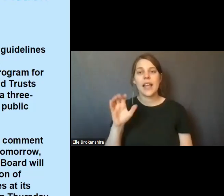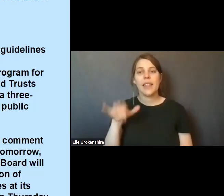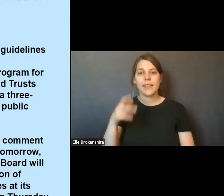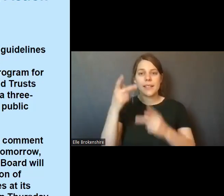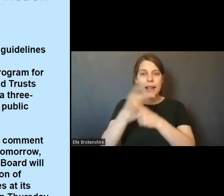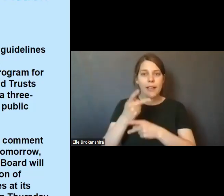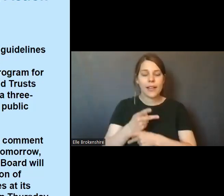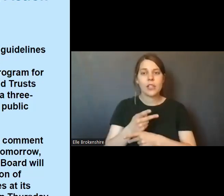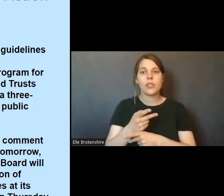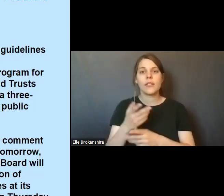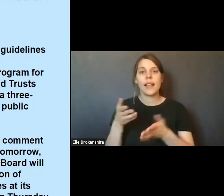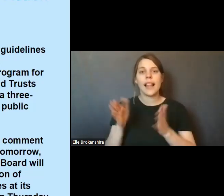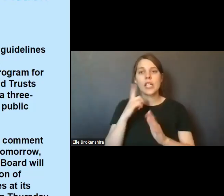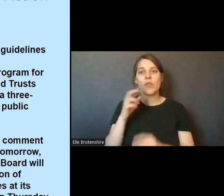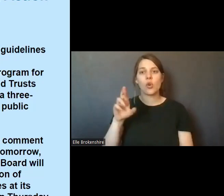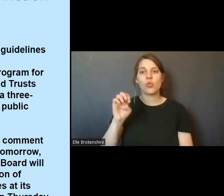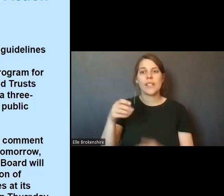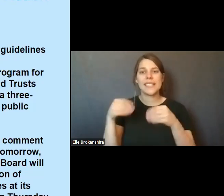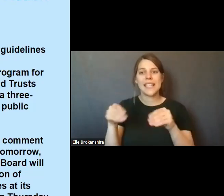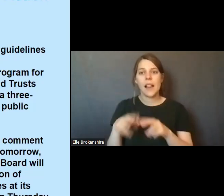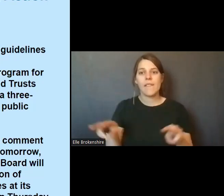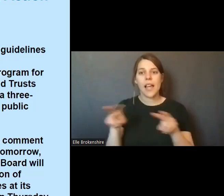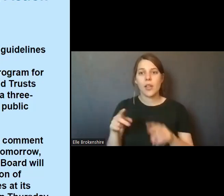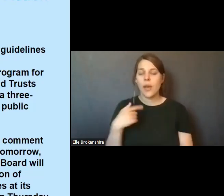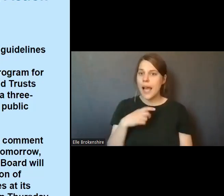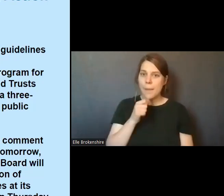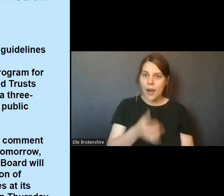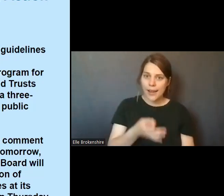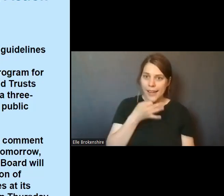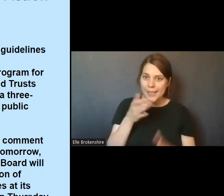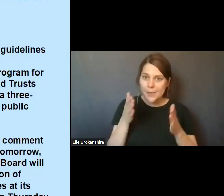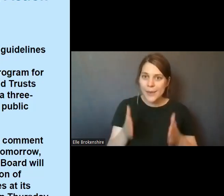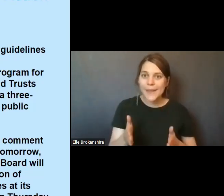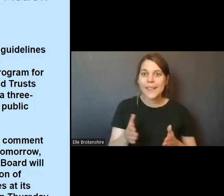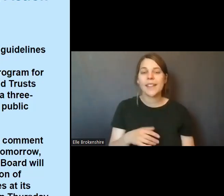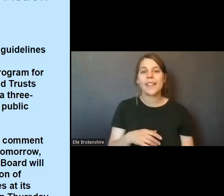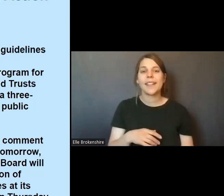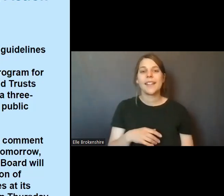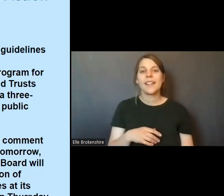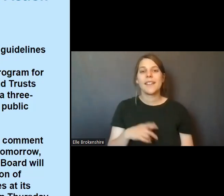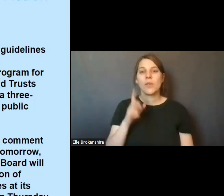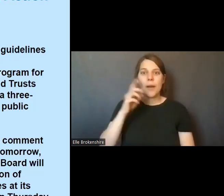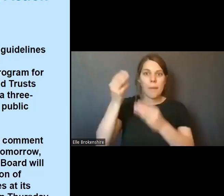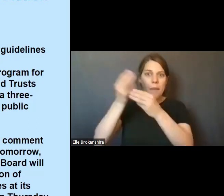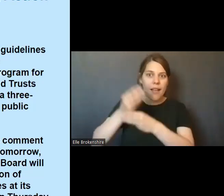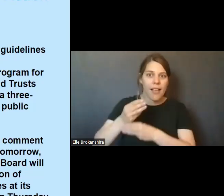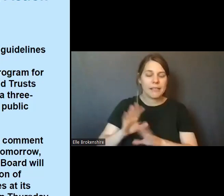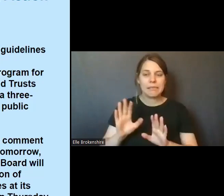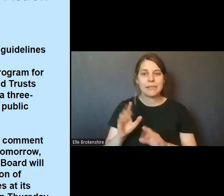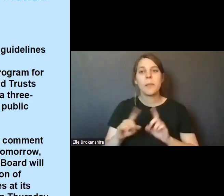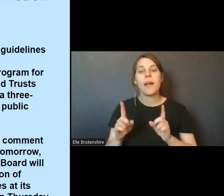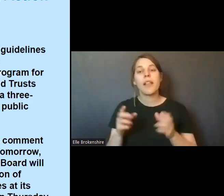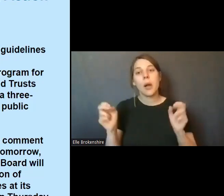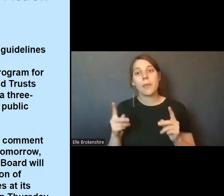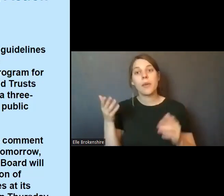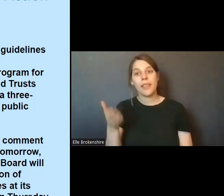resale value as well. I am not an expert in everybody's calculations, but there is opportunity there